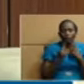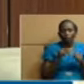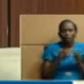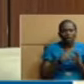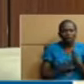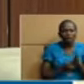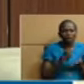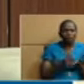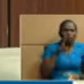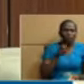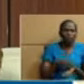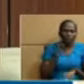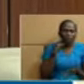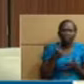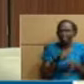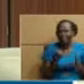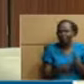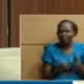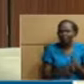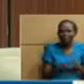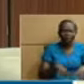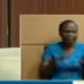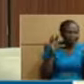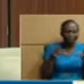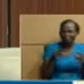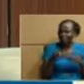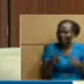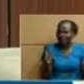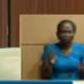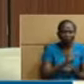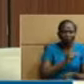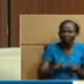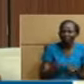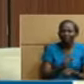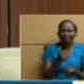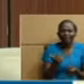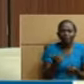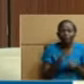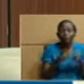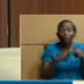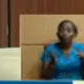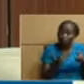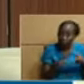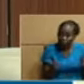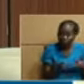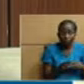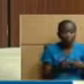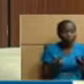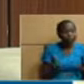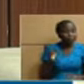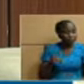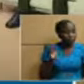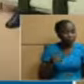and risks and the floods and disasters coming in, and even issues to do with refugees. You see, you have refugees,